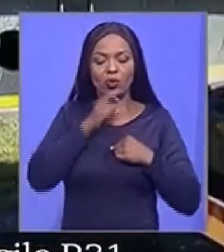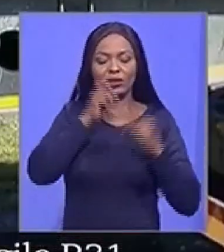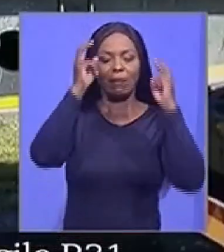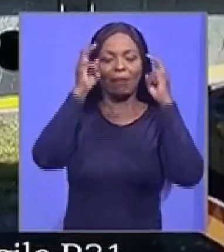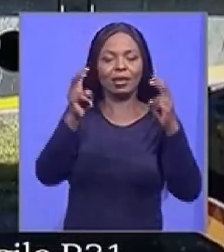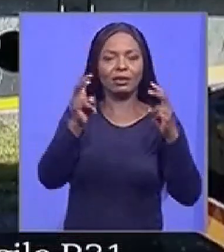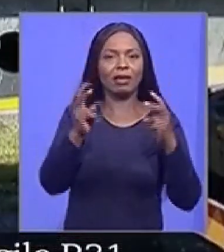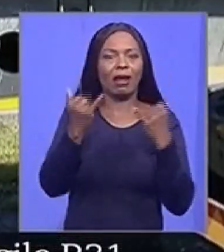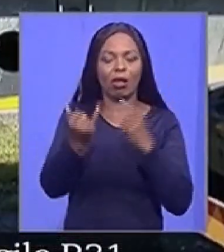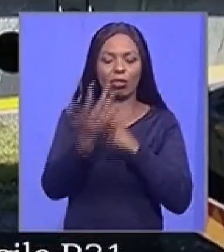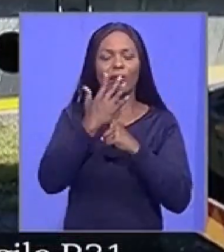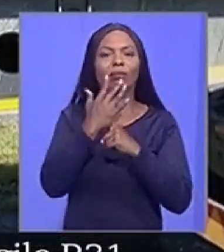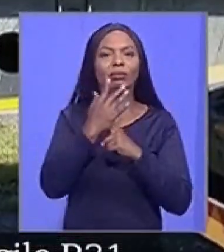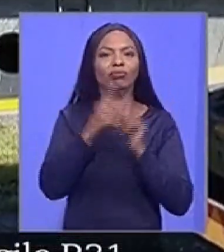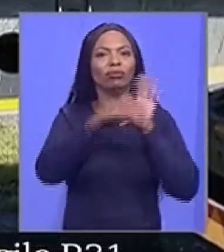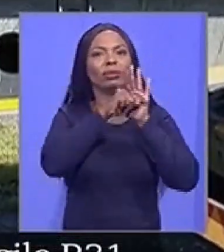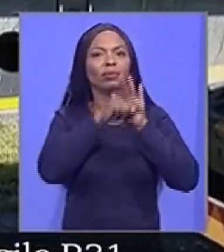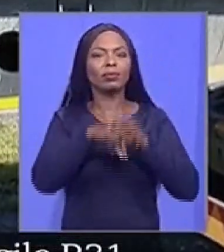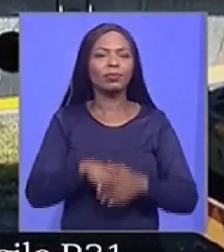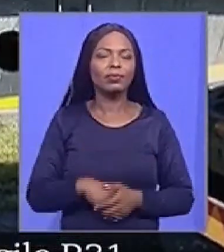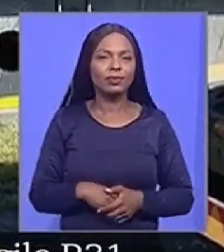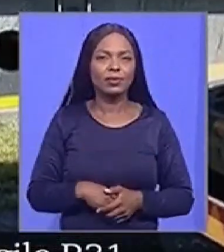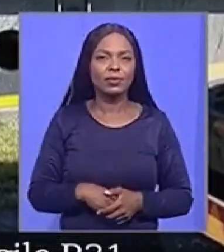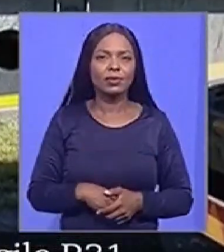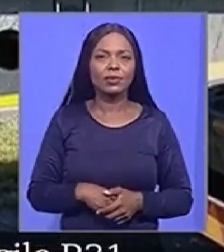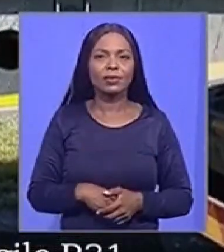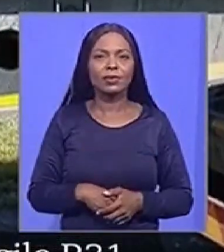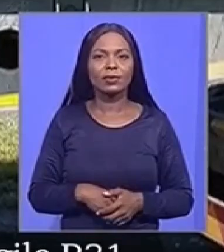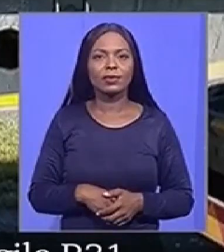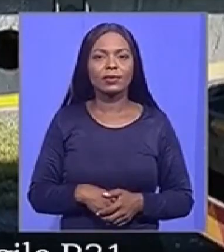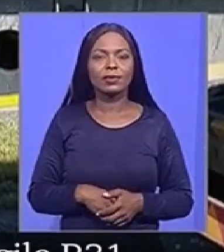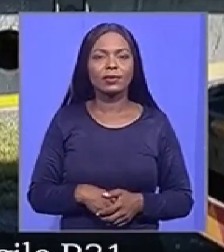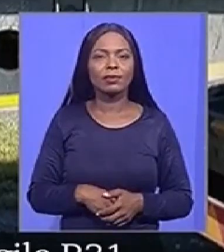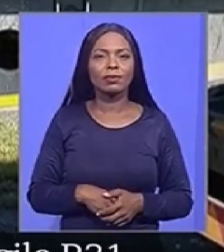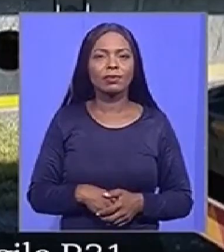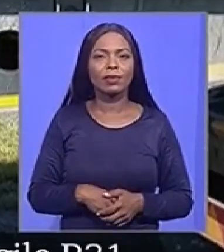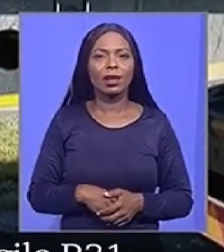Yes, it isn't our fault, but at times also the owners, they do